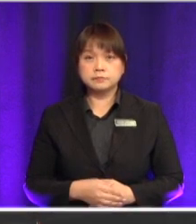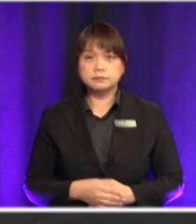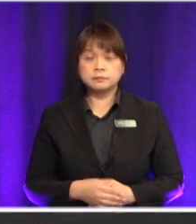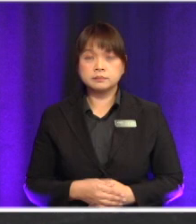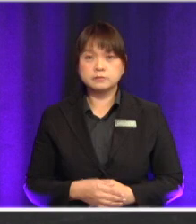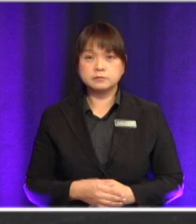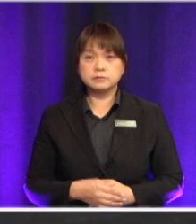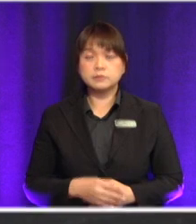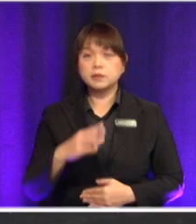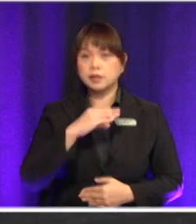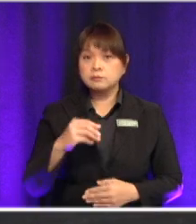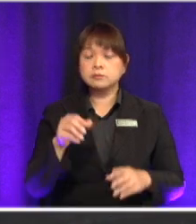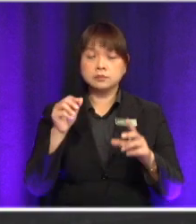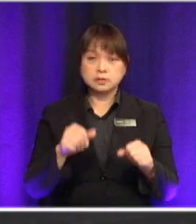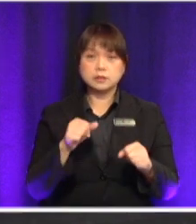some